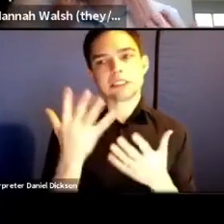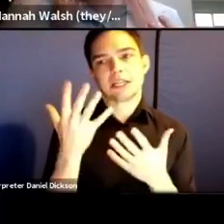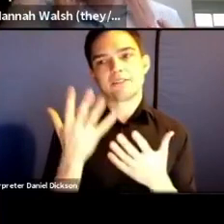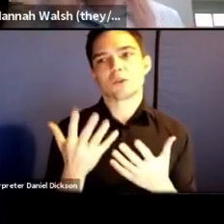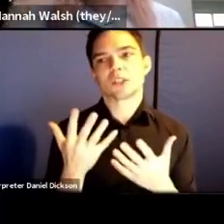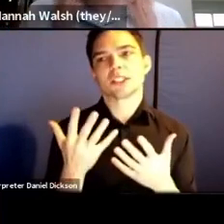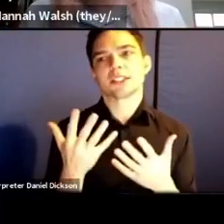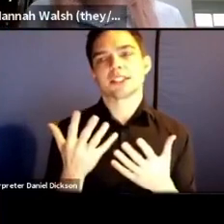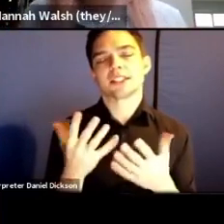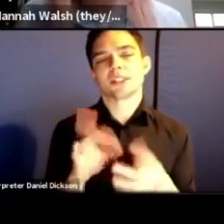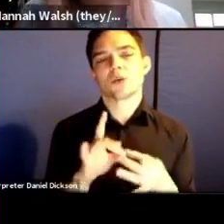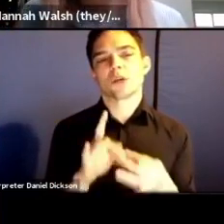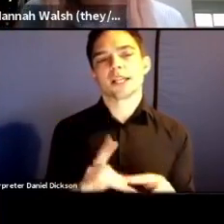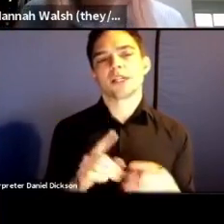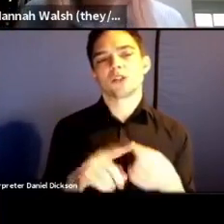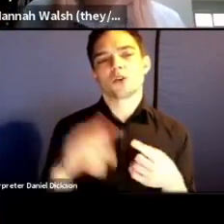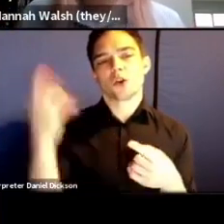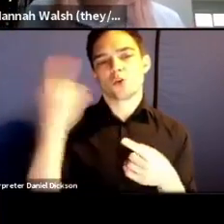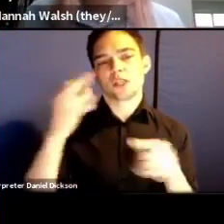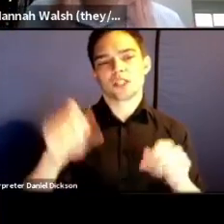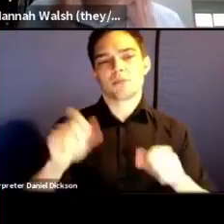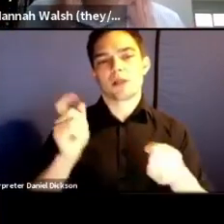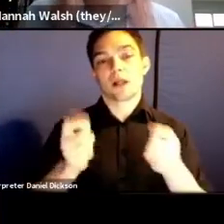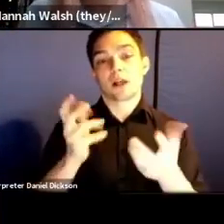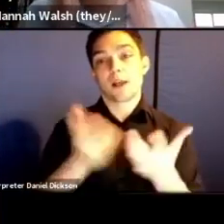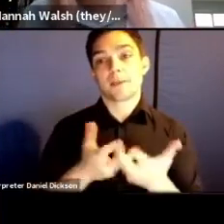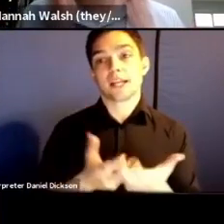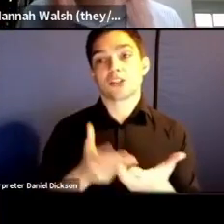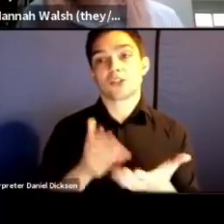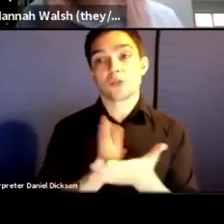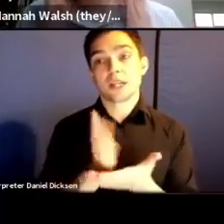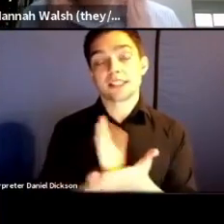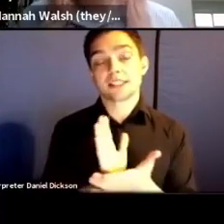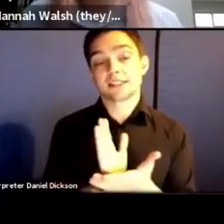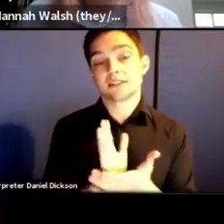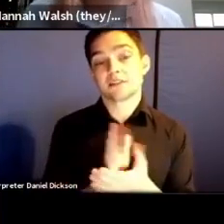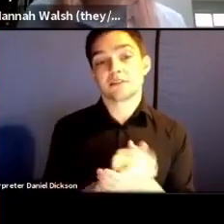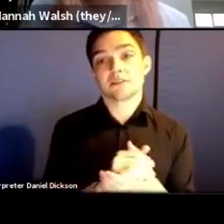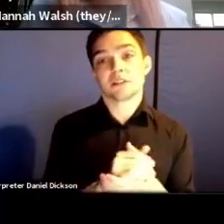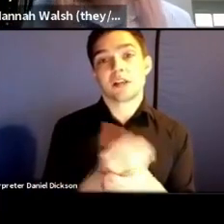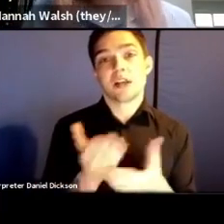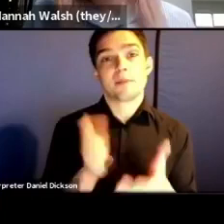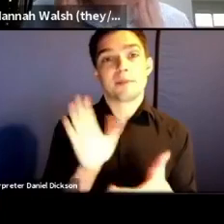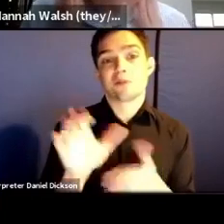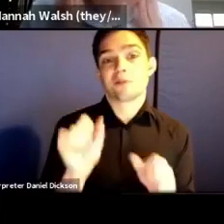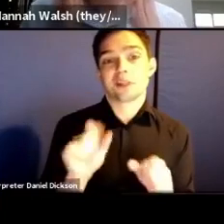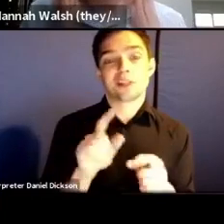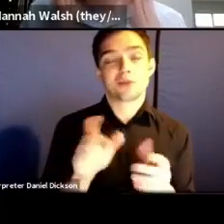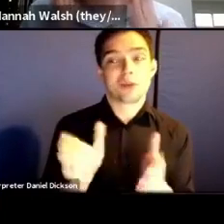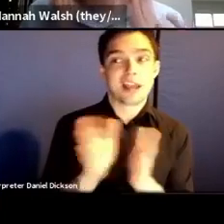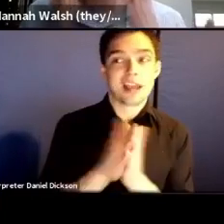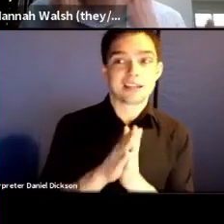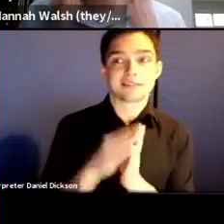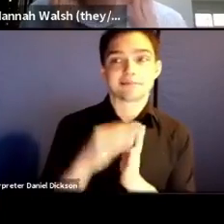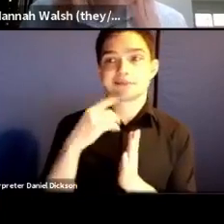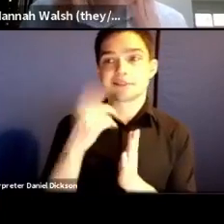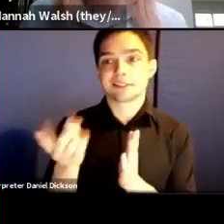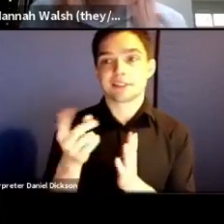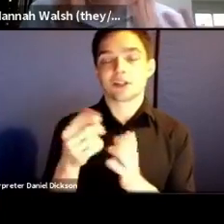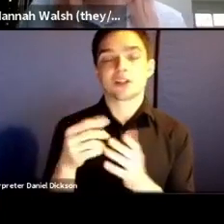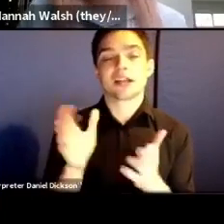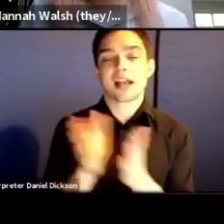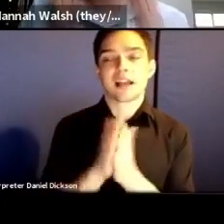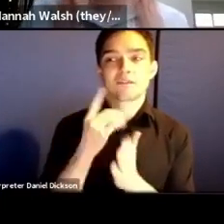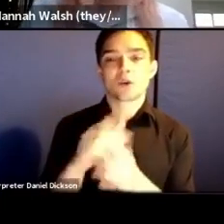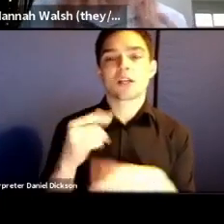Unfortunately, in terms of reasonable accommodation rights, and maybe your ability to ask to telework because